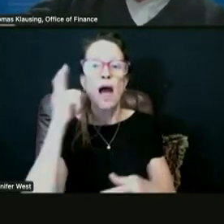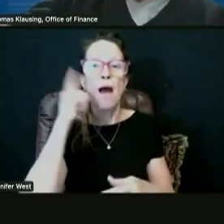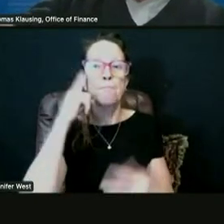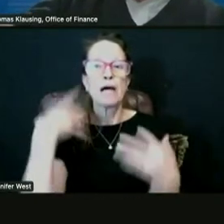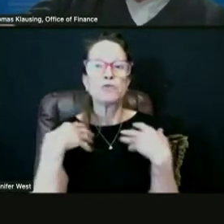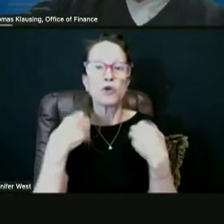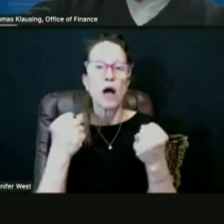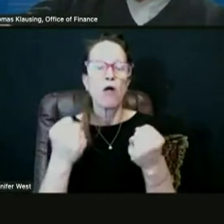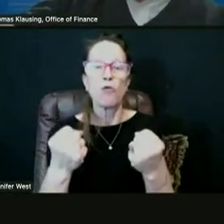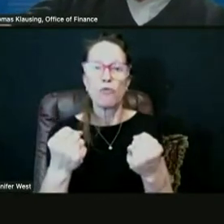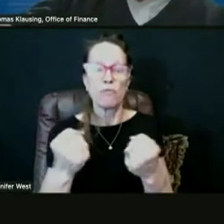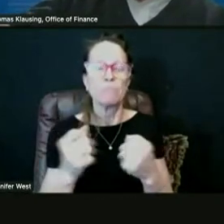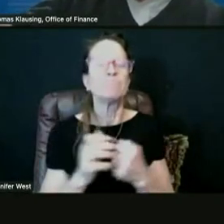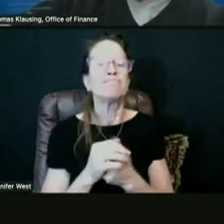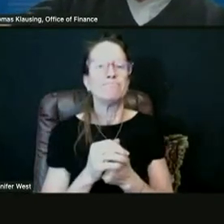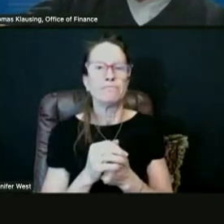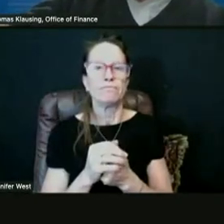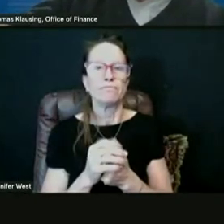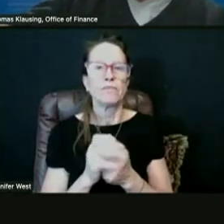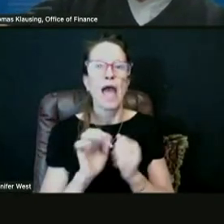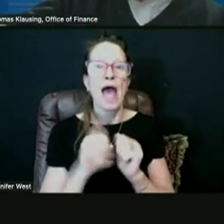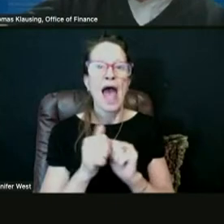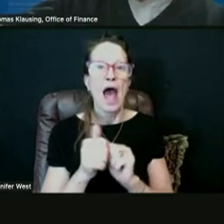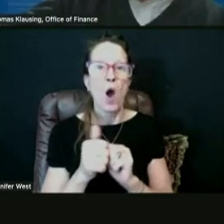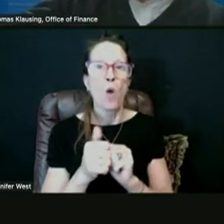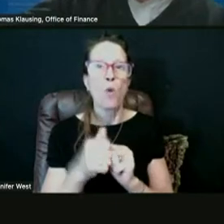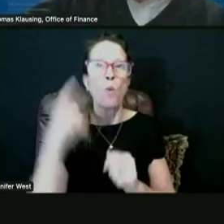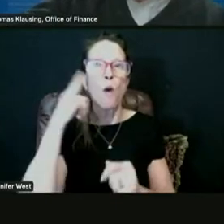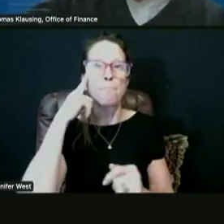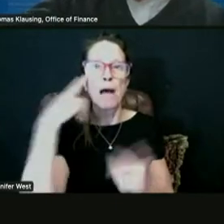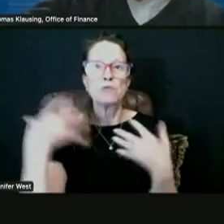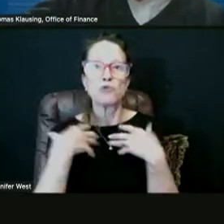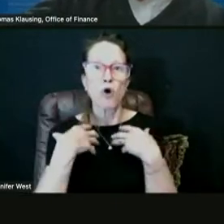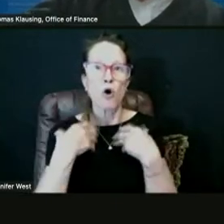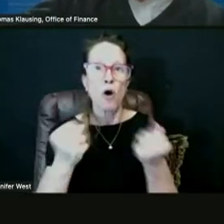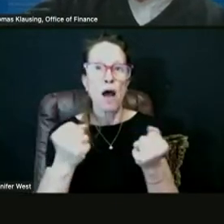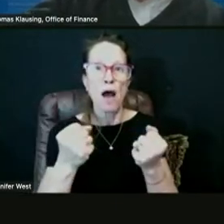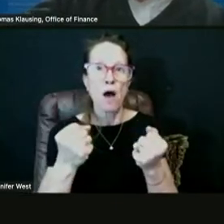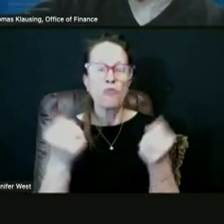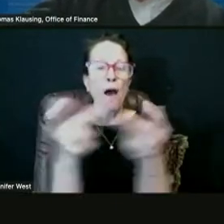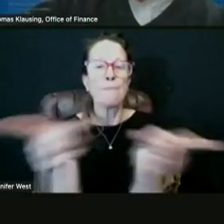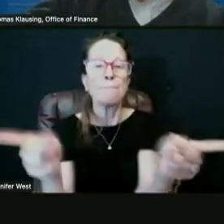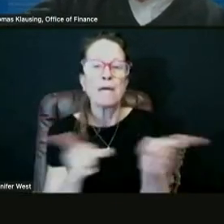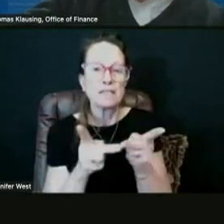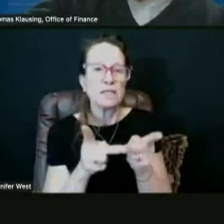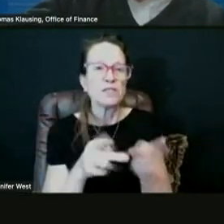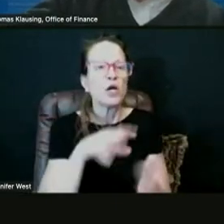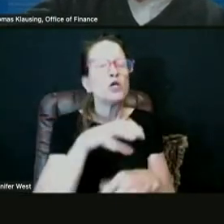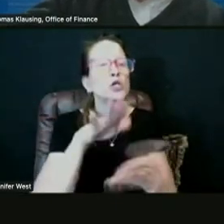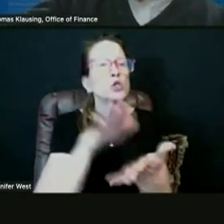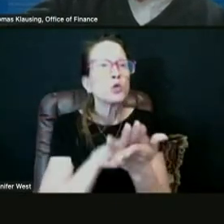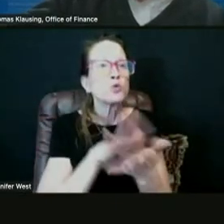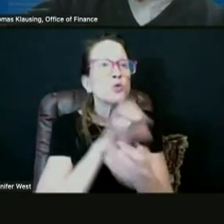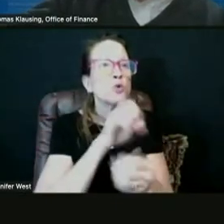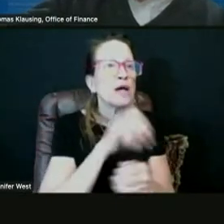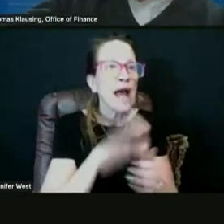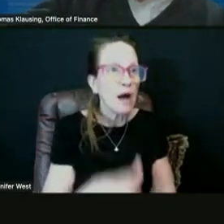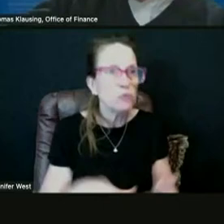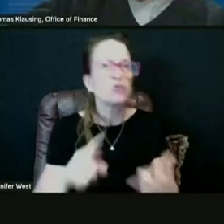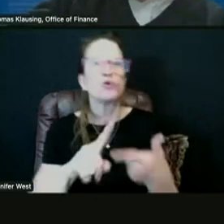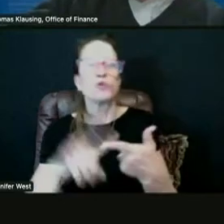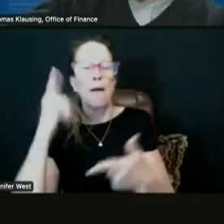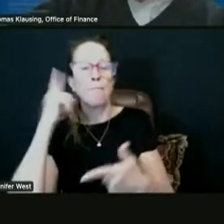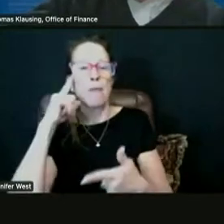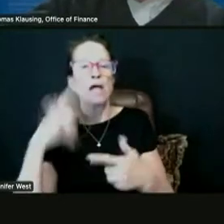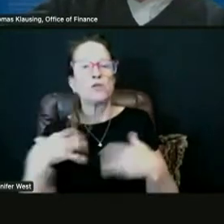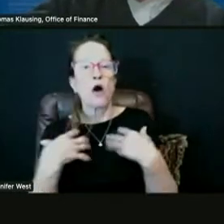positions. The question, how will mental health positions, i.e. school counselors, social workers, and school psychologists, gained